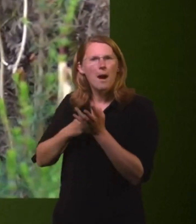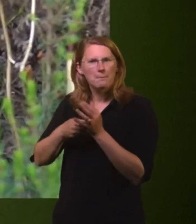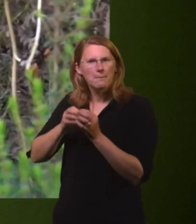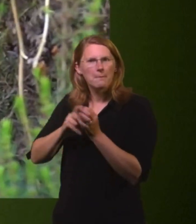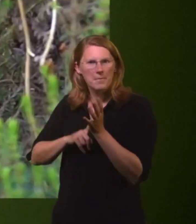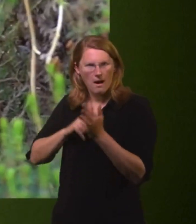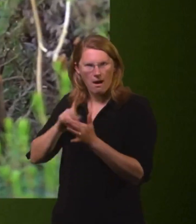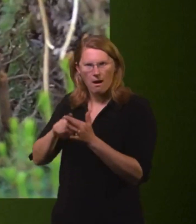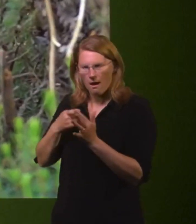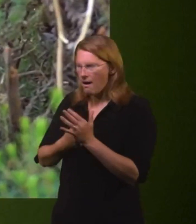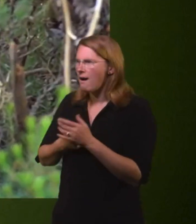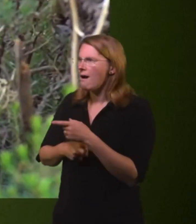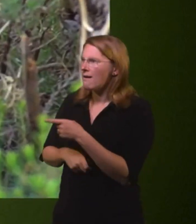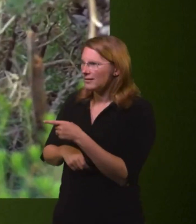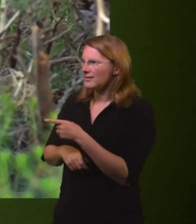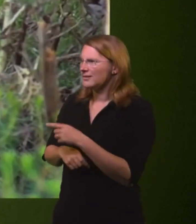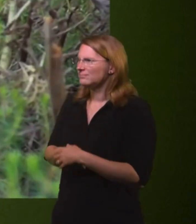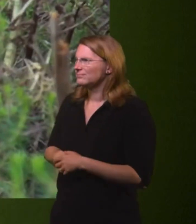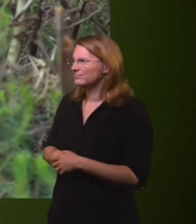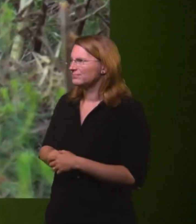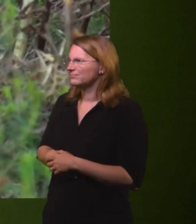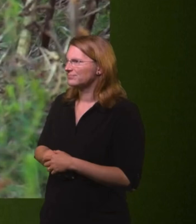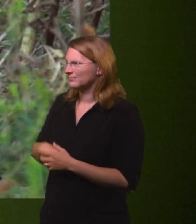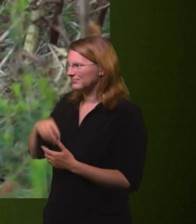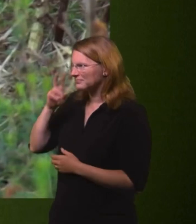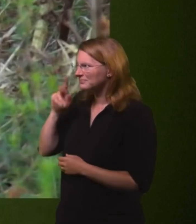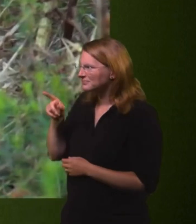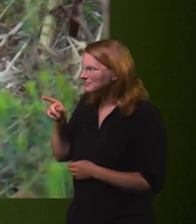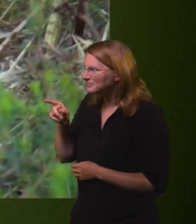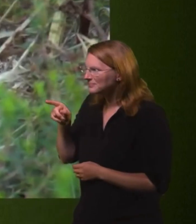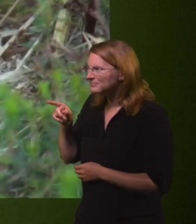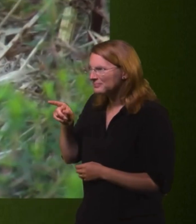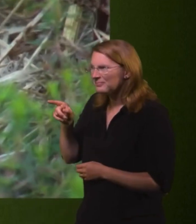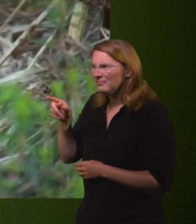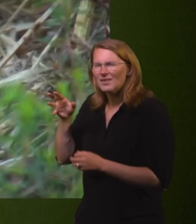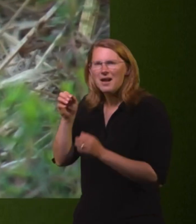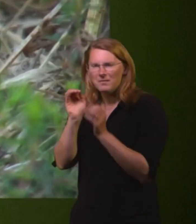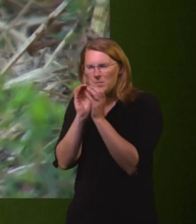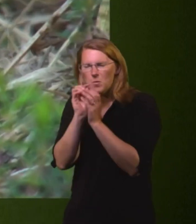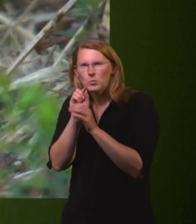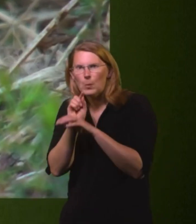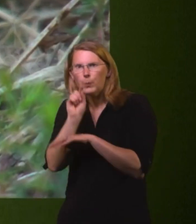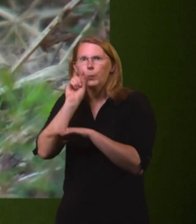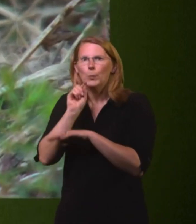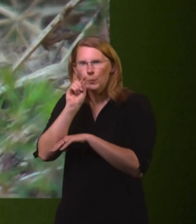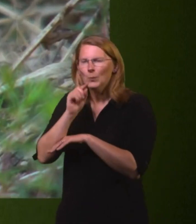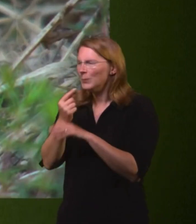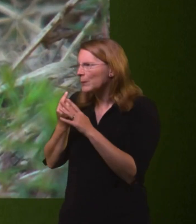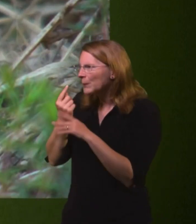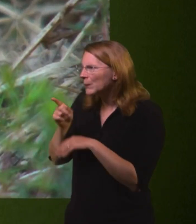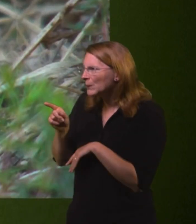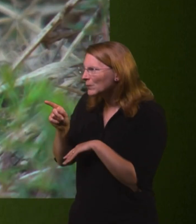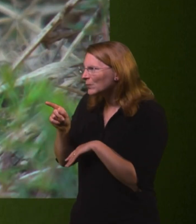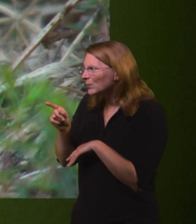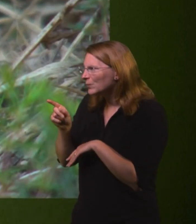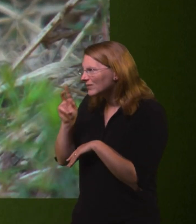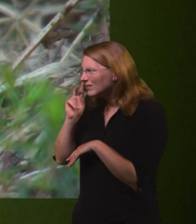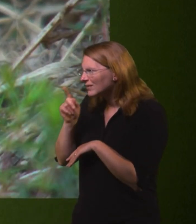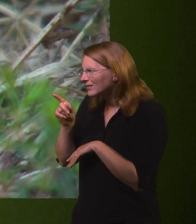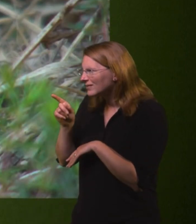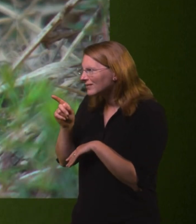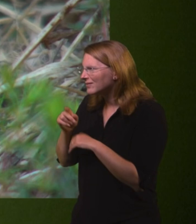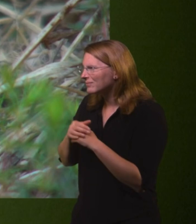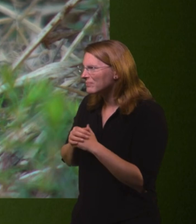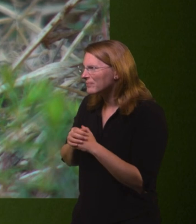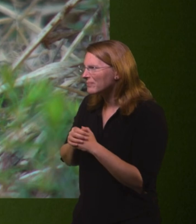and as we zoom in, you can see the little chicks just about poking out. Look at those